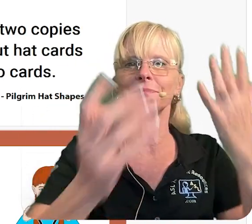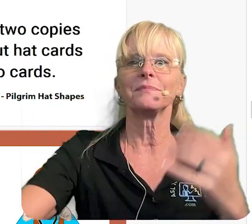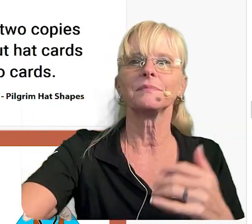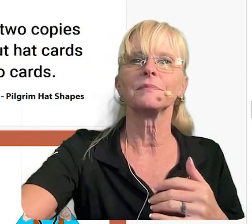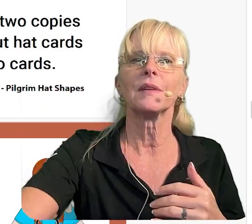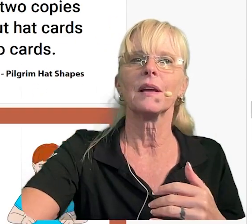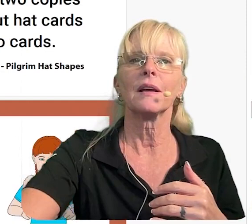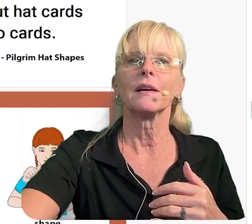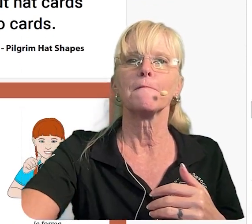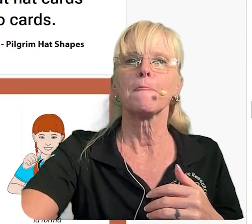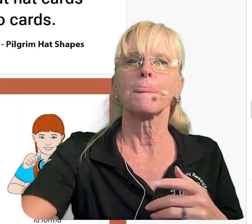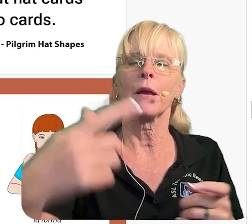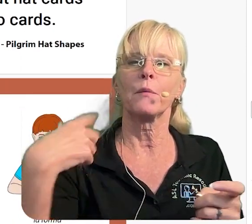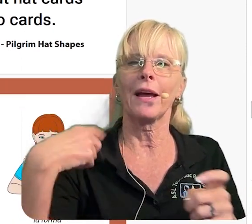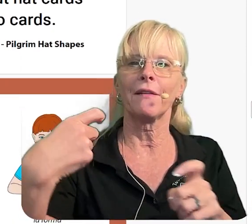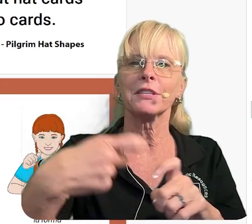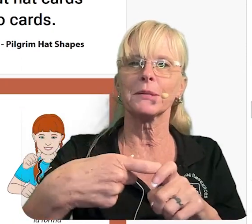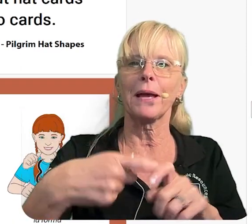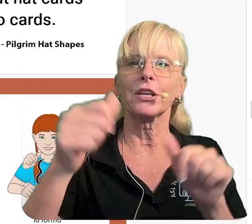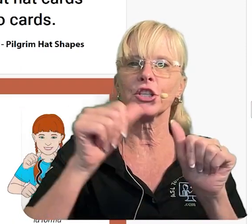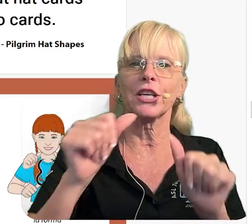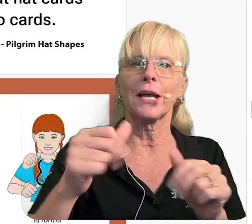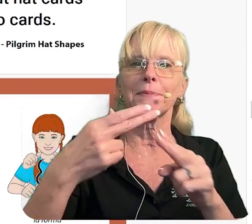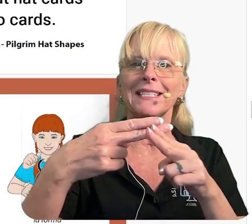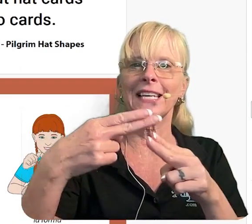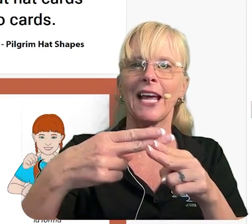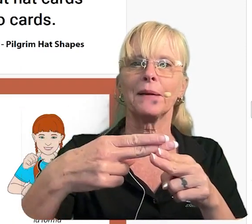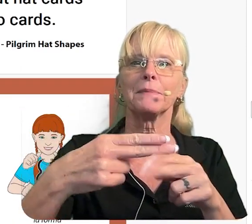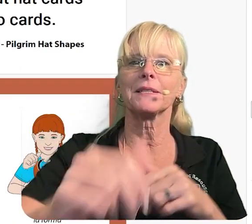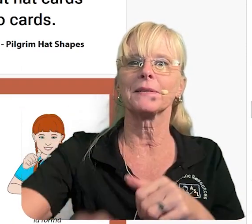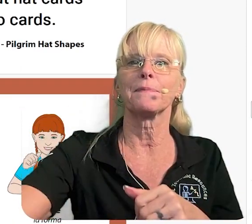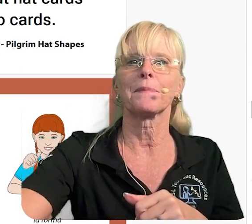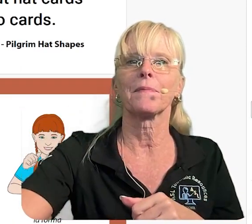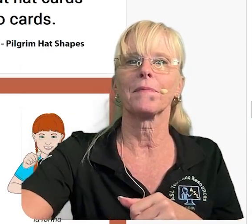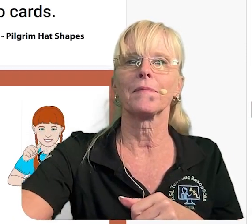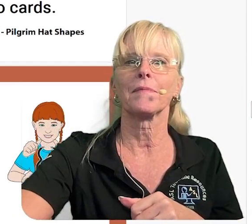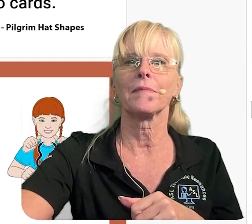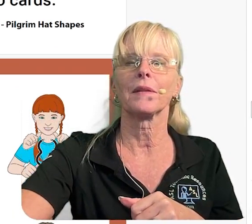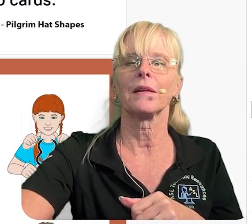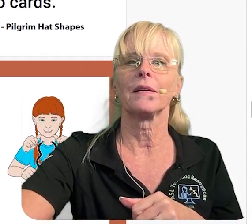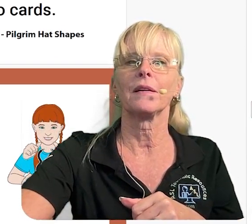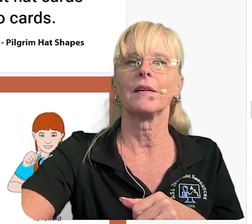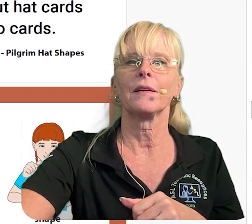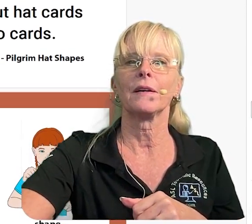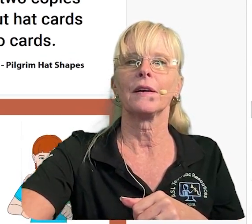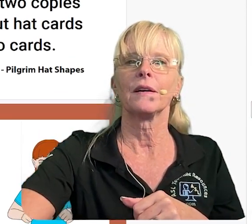outline. And we have with Spanish shapes names.